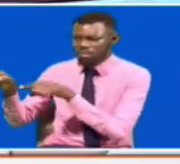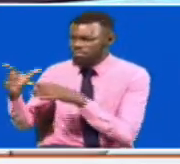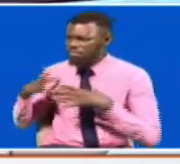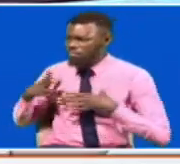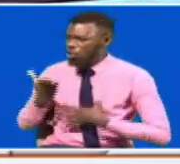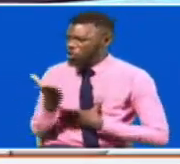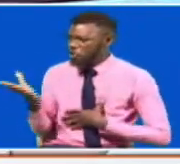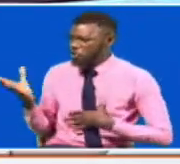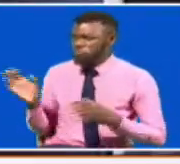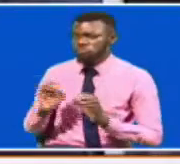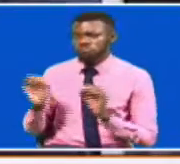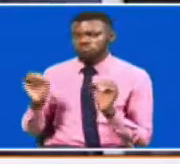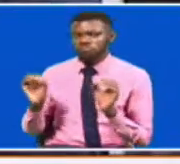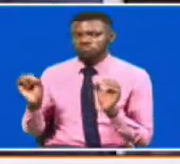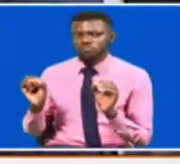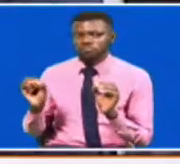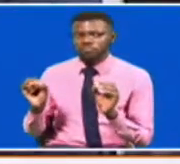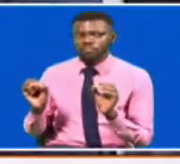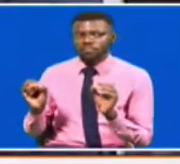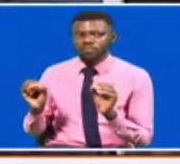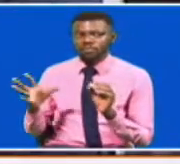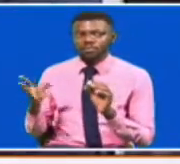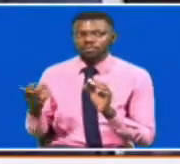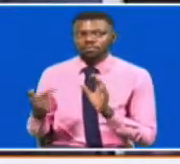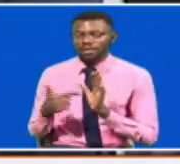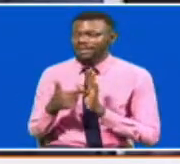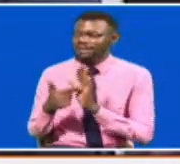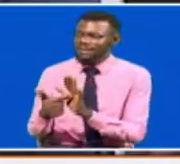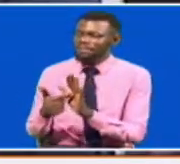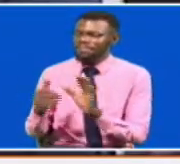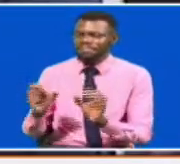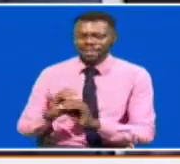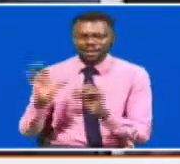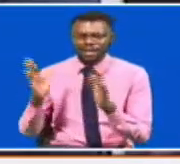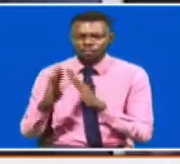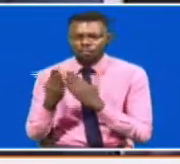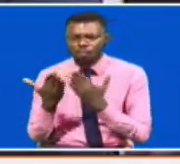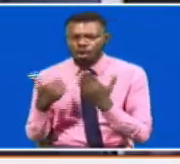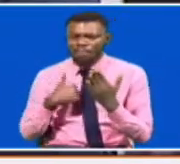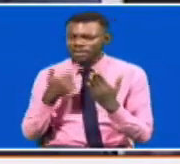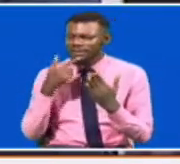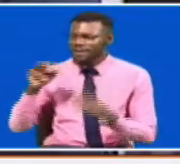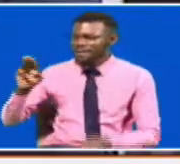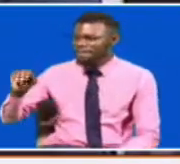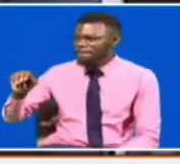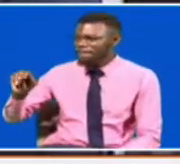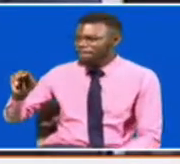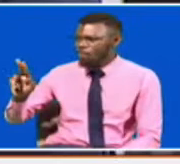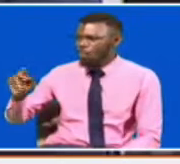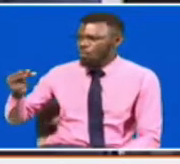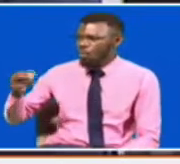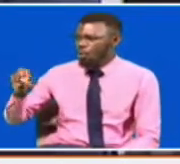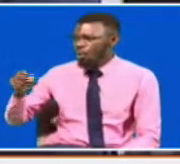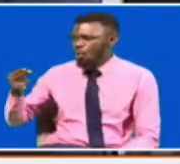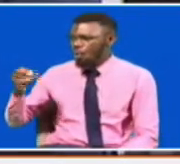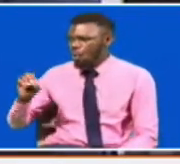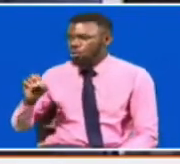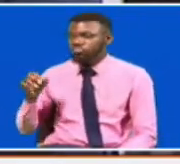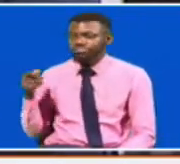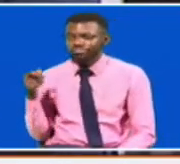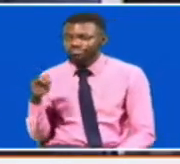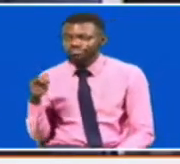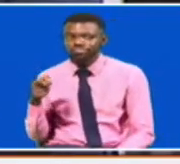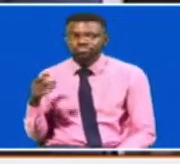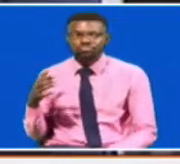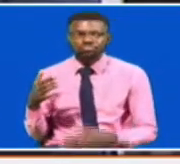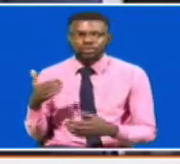I would say, for example, I've said very clearly in the book, people like Muhoho Kenyatta. Yeah. I was very convinced that he meant